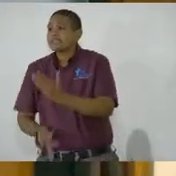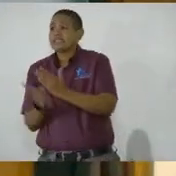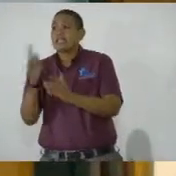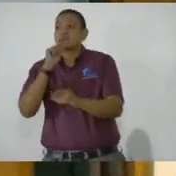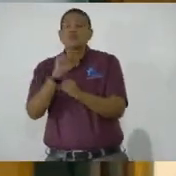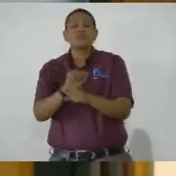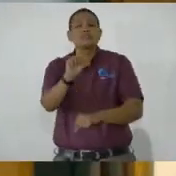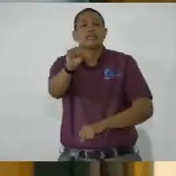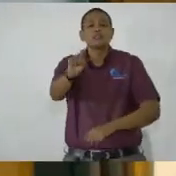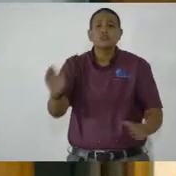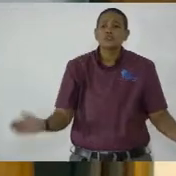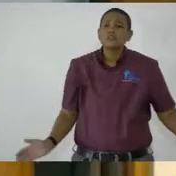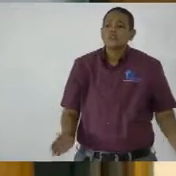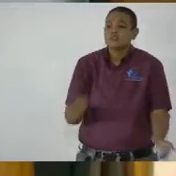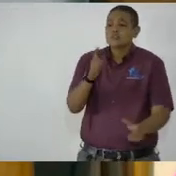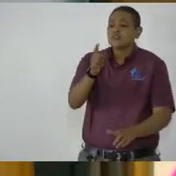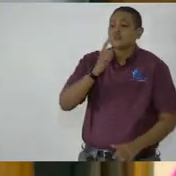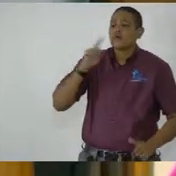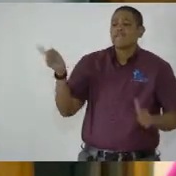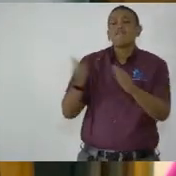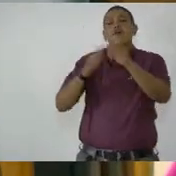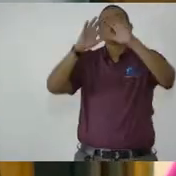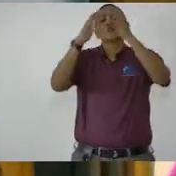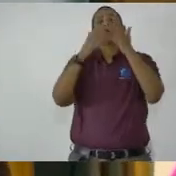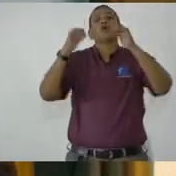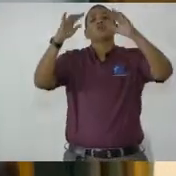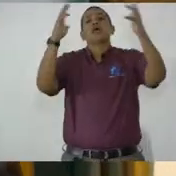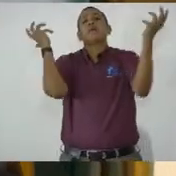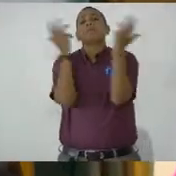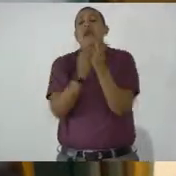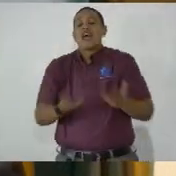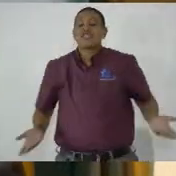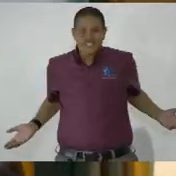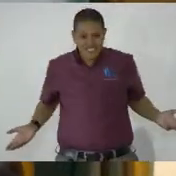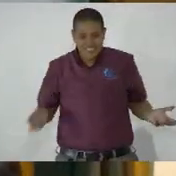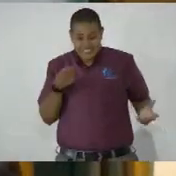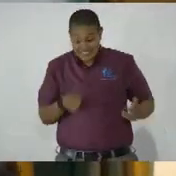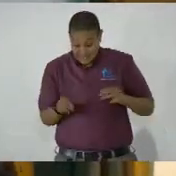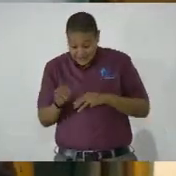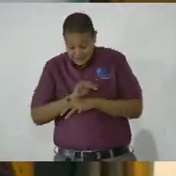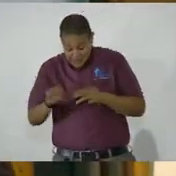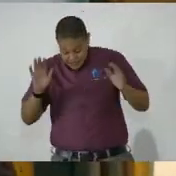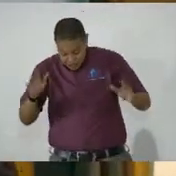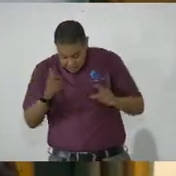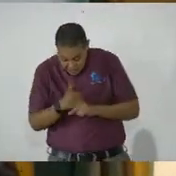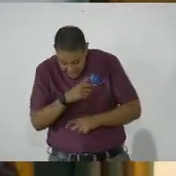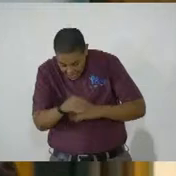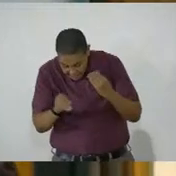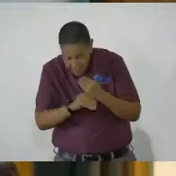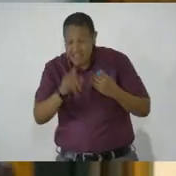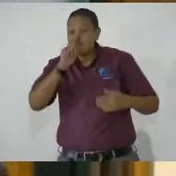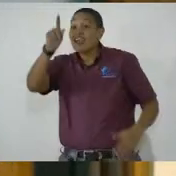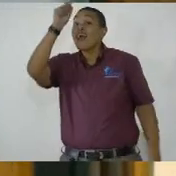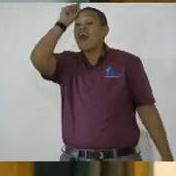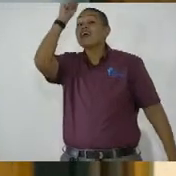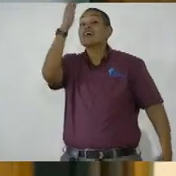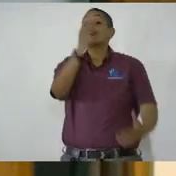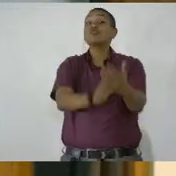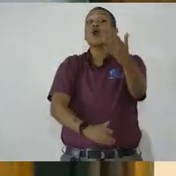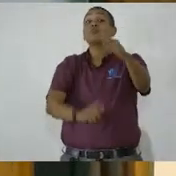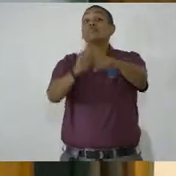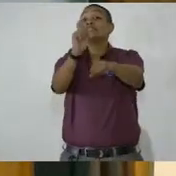to propel us to first world standards. This Minister, Madam Speaker, understands that in some